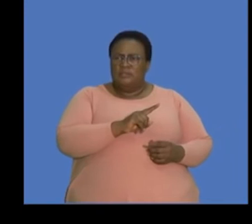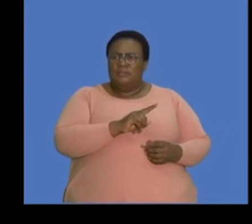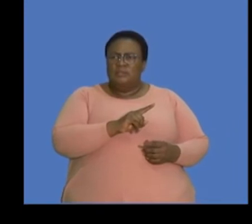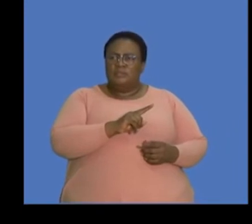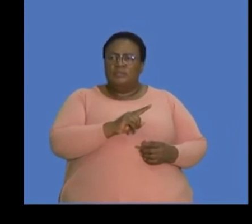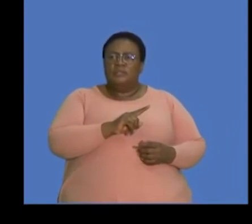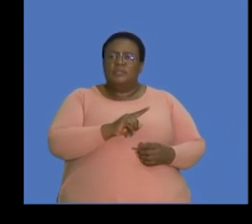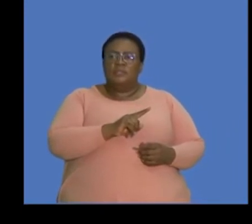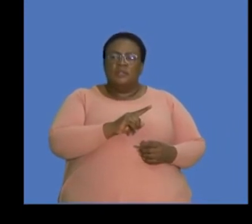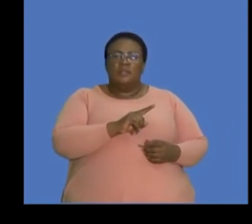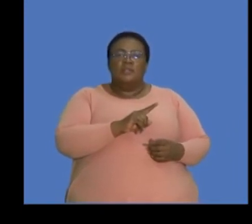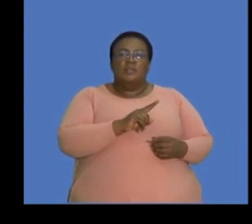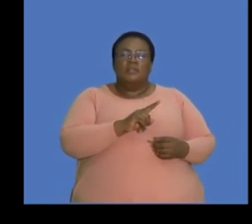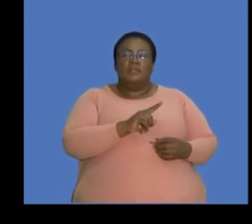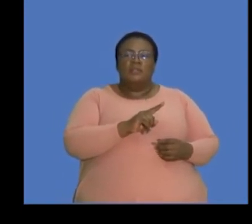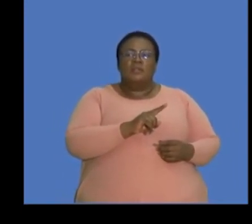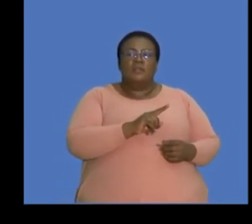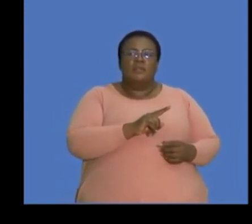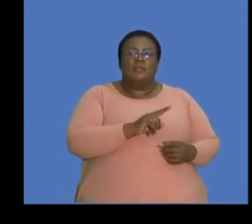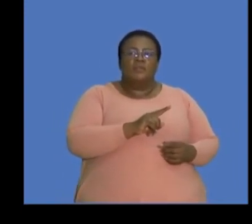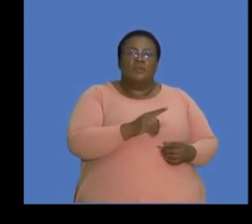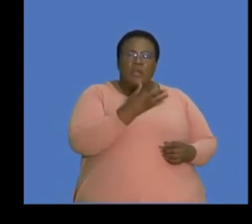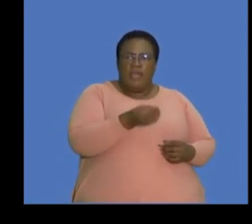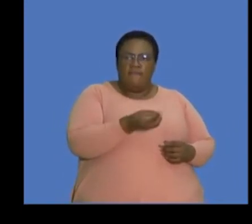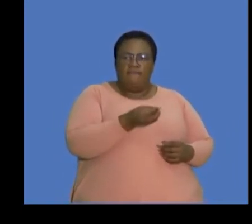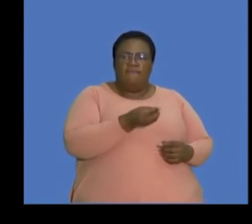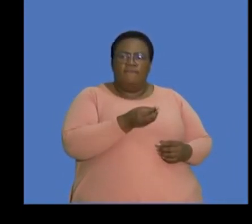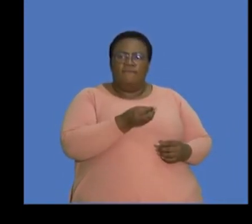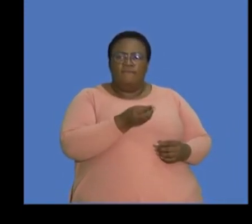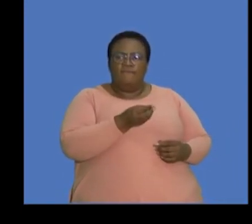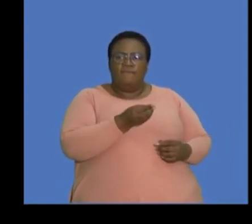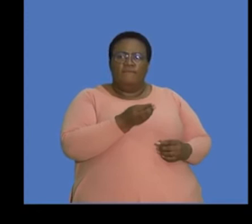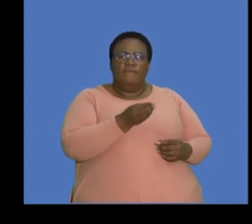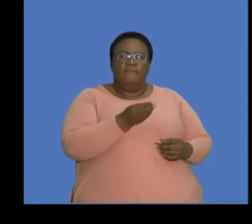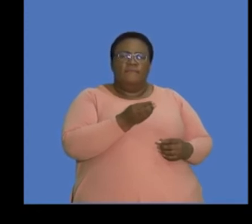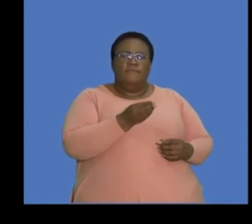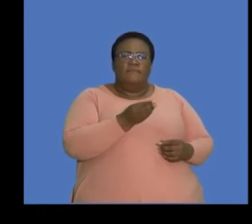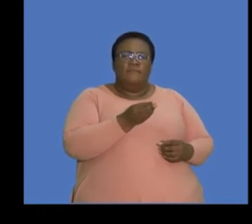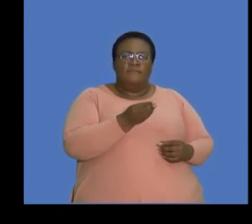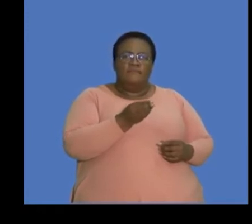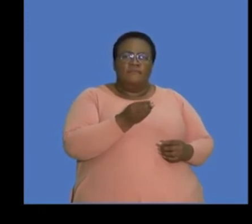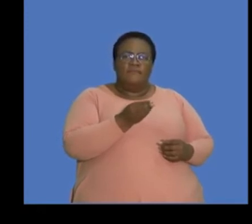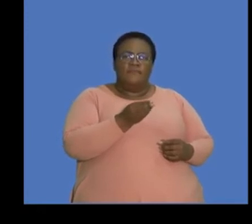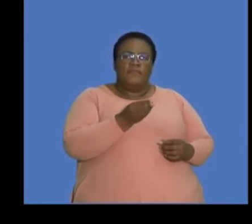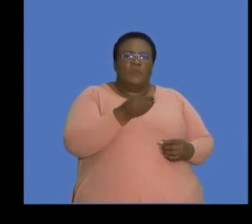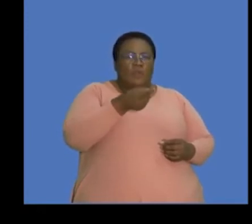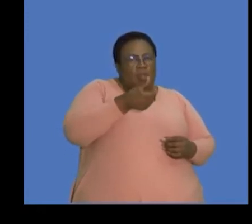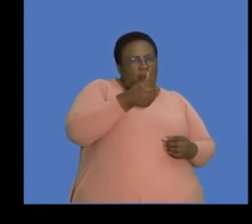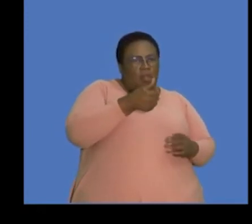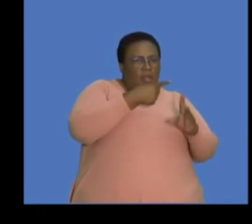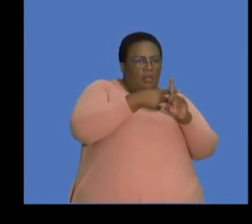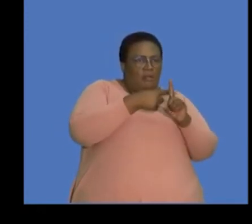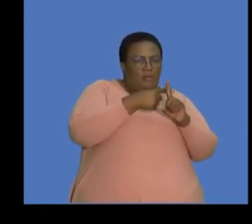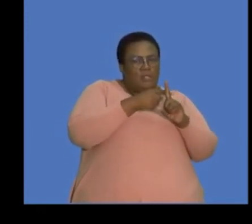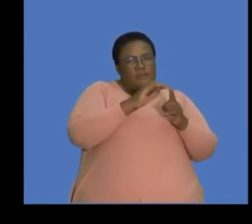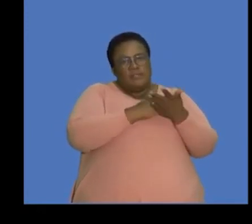actually we're talking about water molecules. It means that there are certain portions of the water molecule that are slightly positive,